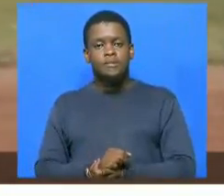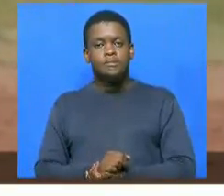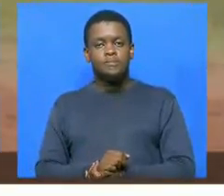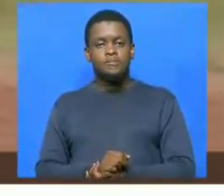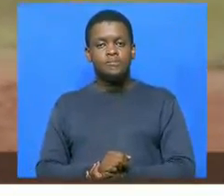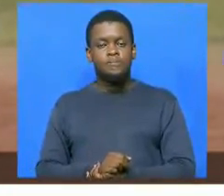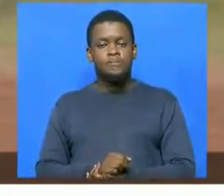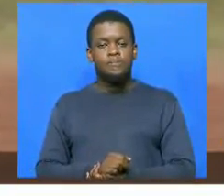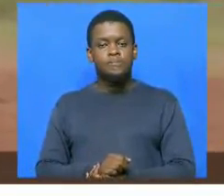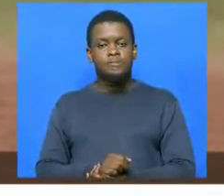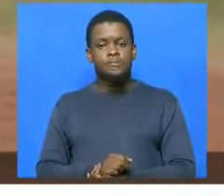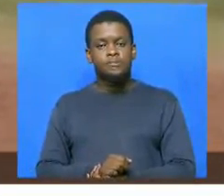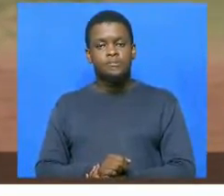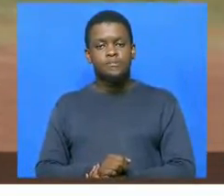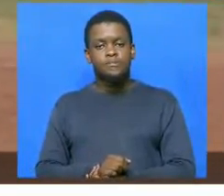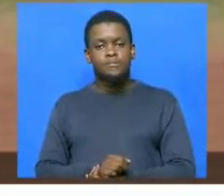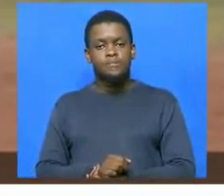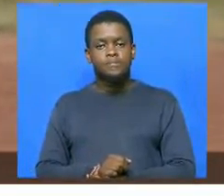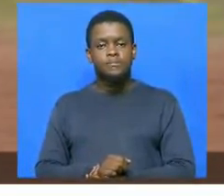They need them